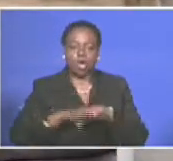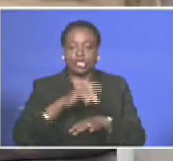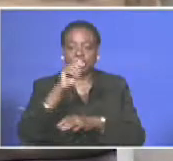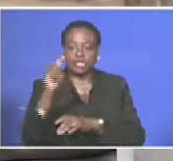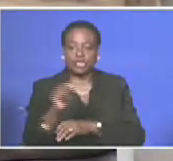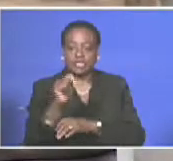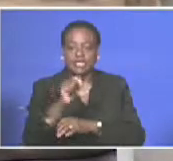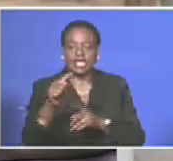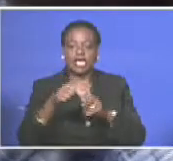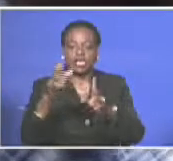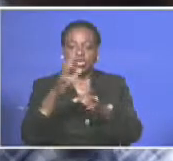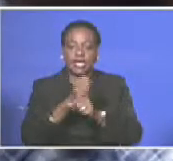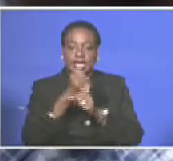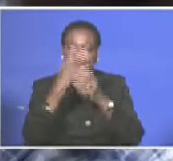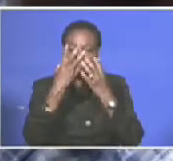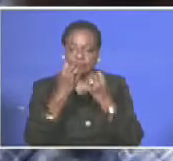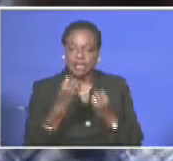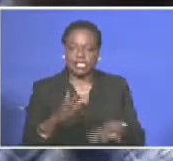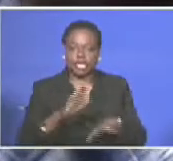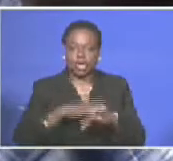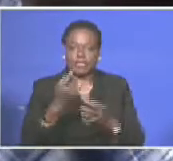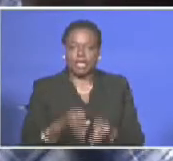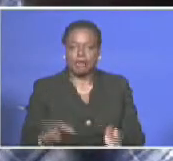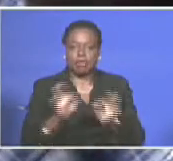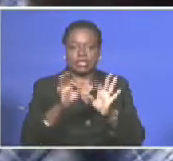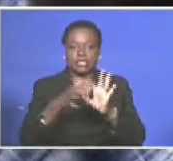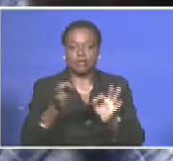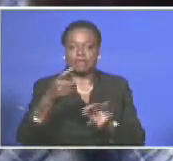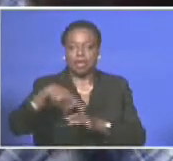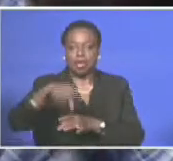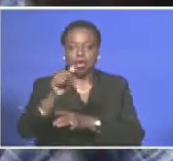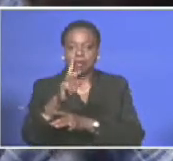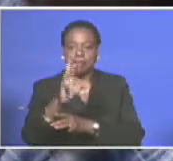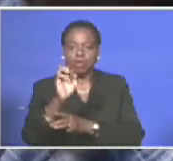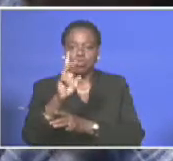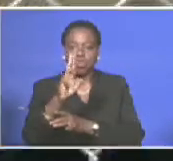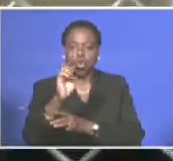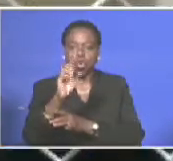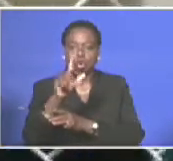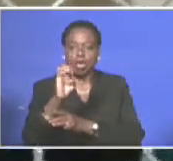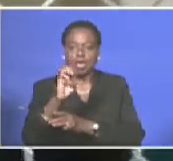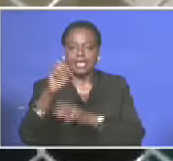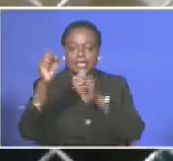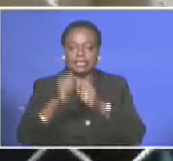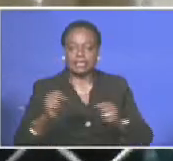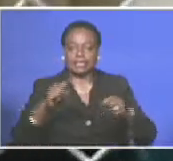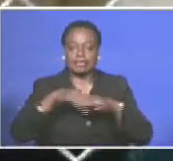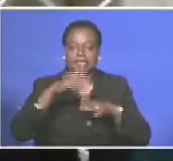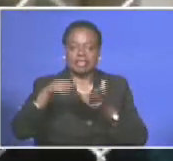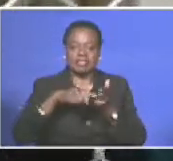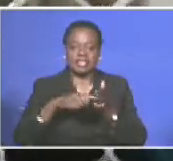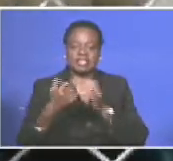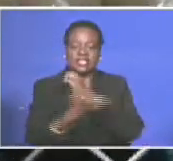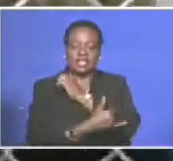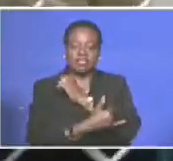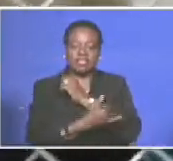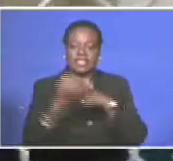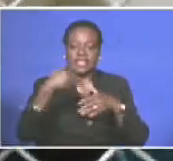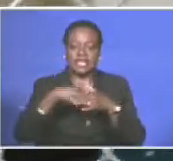to receive some crucial information on the importance of the parole system in this country. The Inter-American Development Bank has given